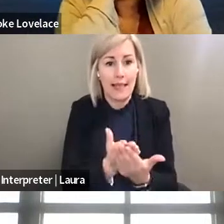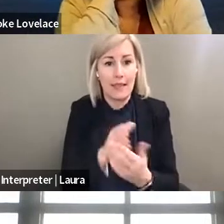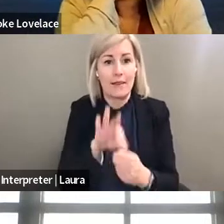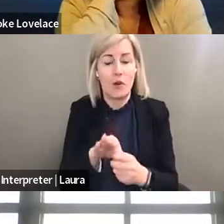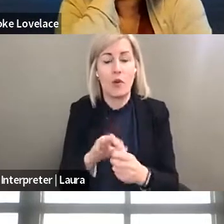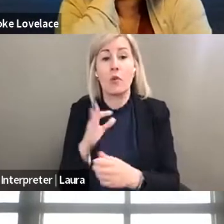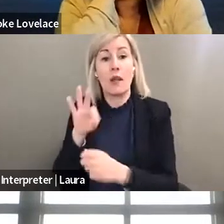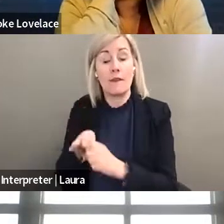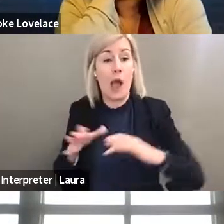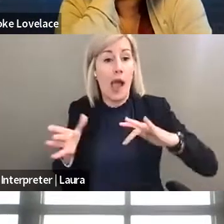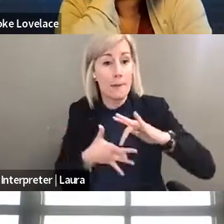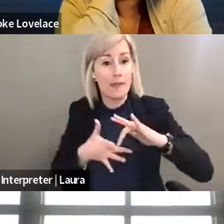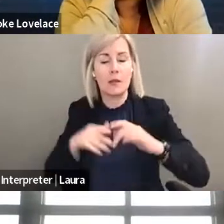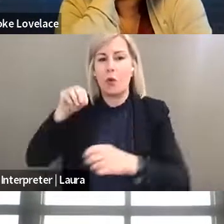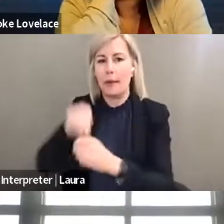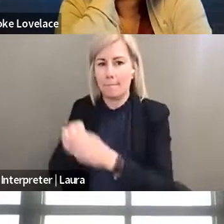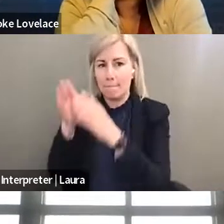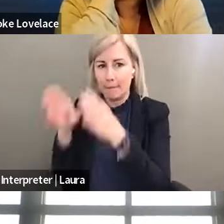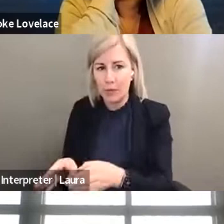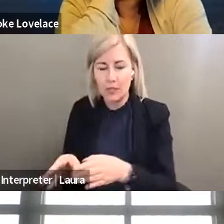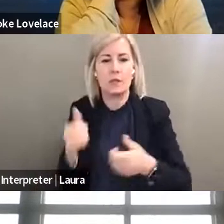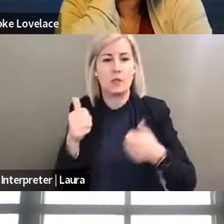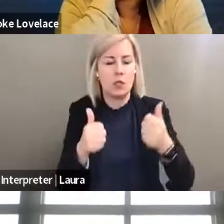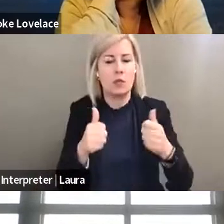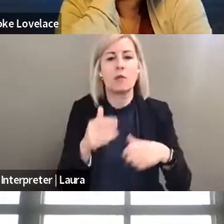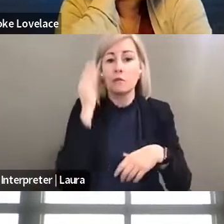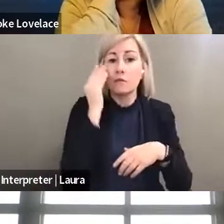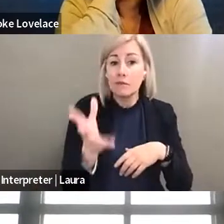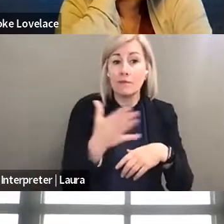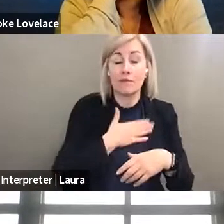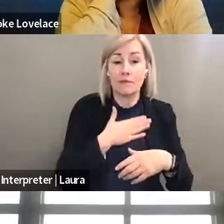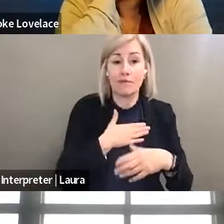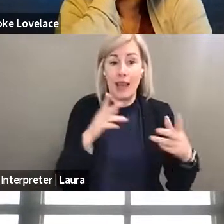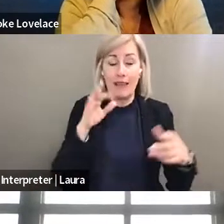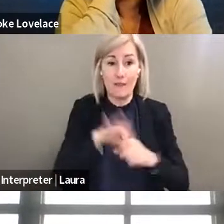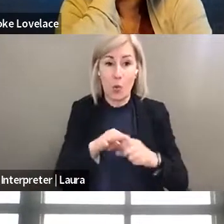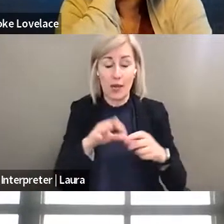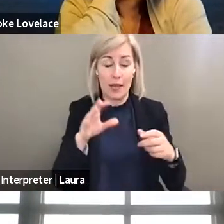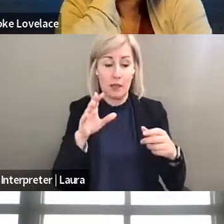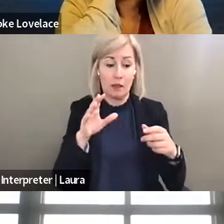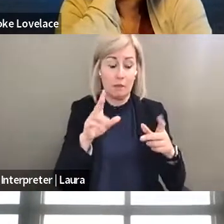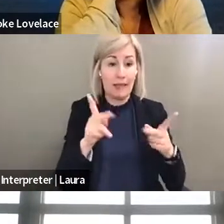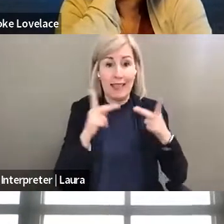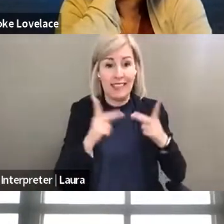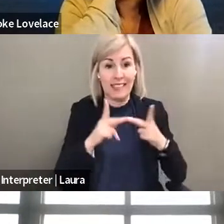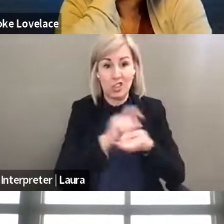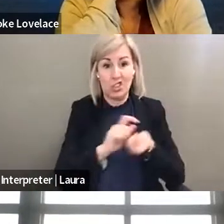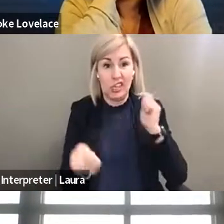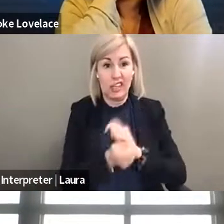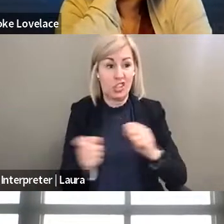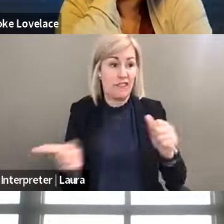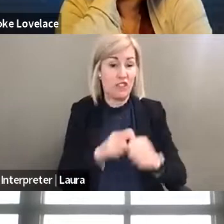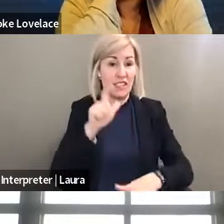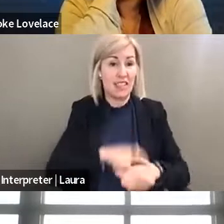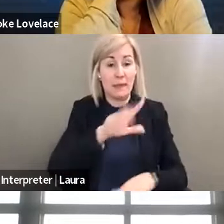vote absentee voting or in person. One thing I would tell people is my voting place has changed for the first time in like 60